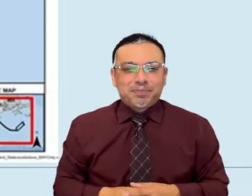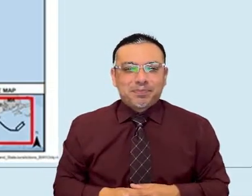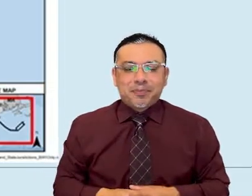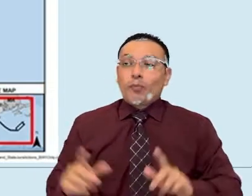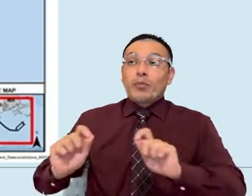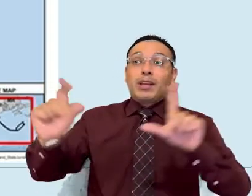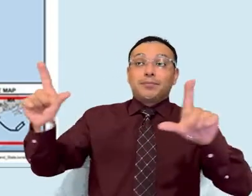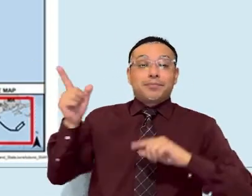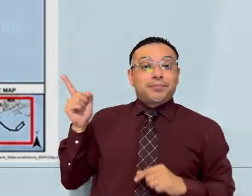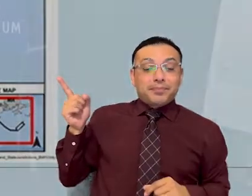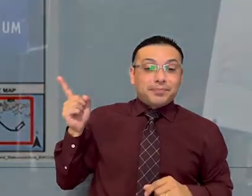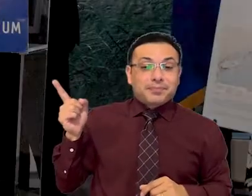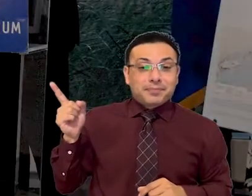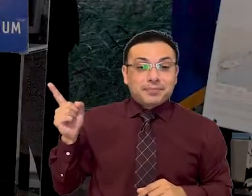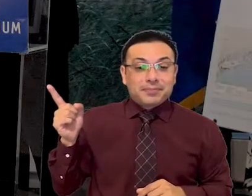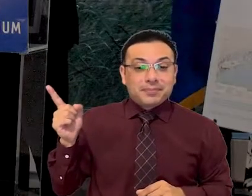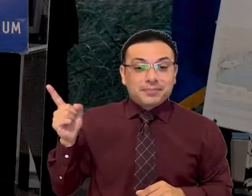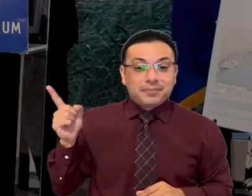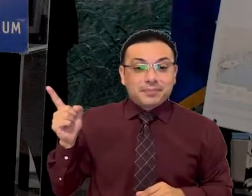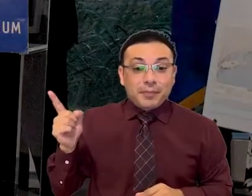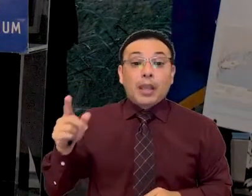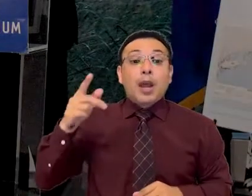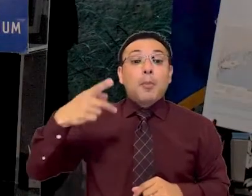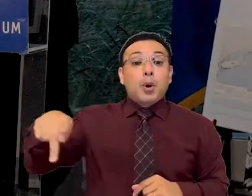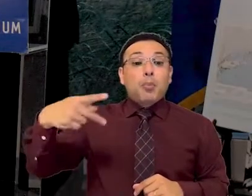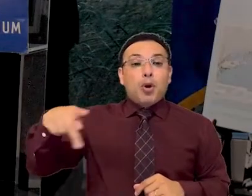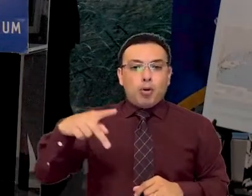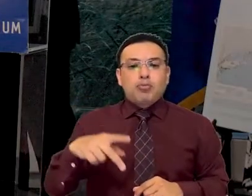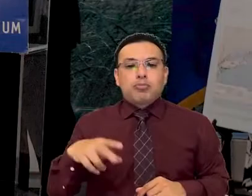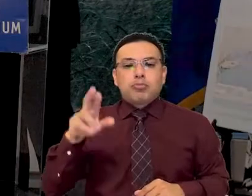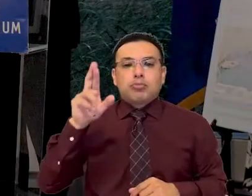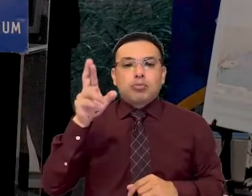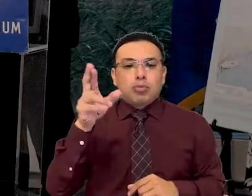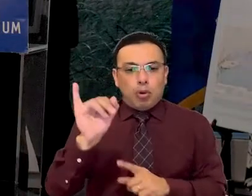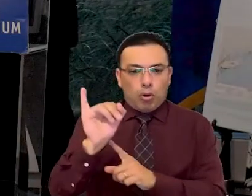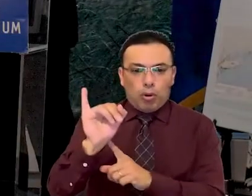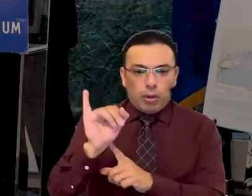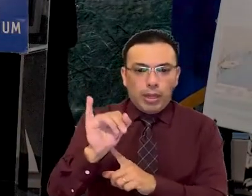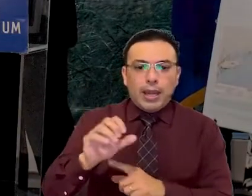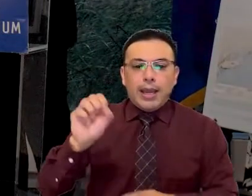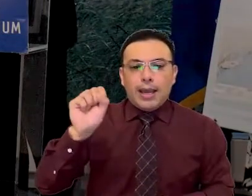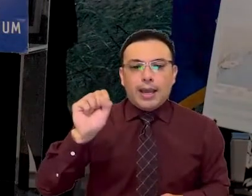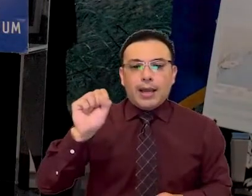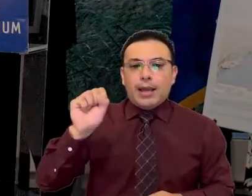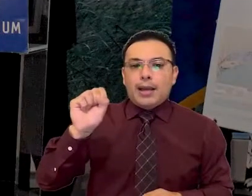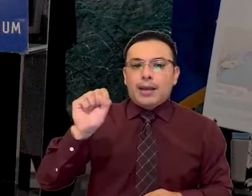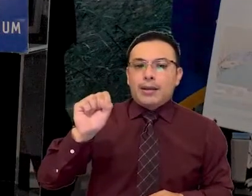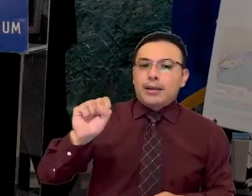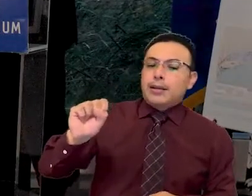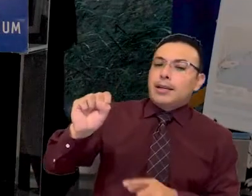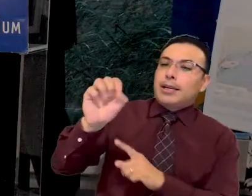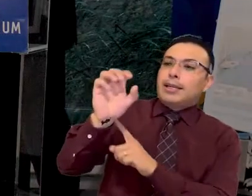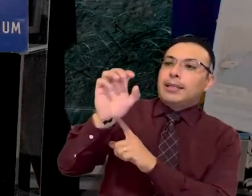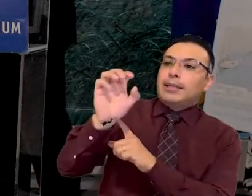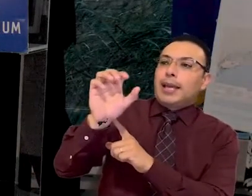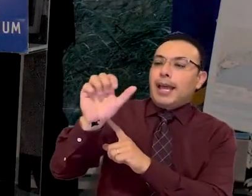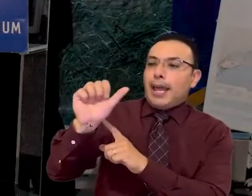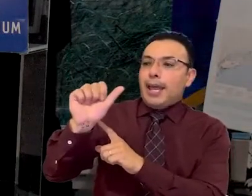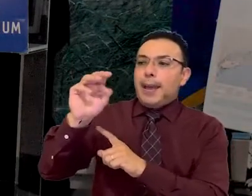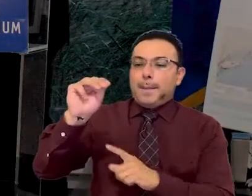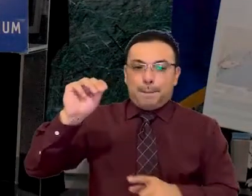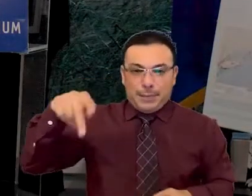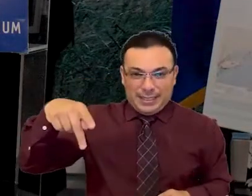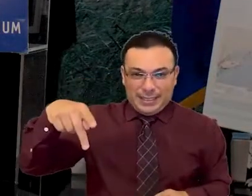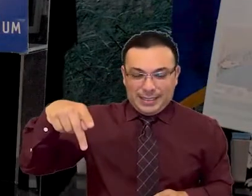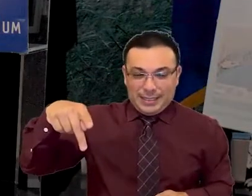So purple is the Rhode Island SAMP, Special Area Management Plan, so where they have some